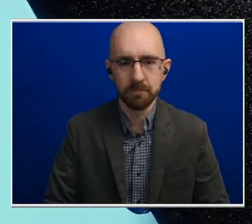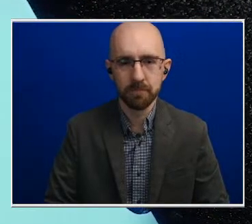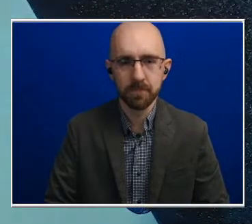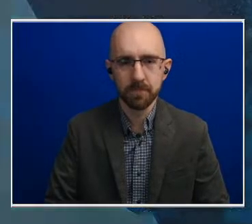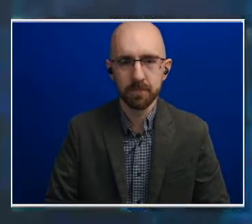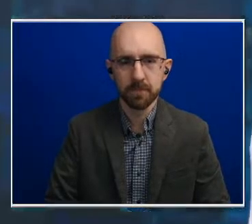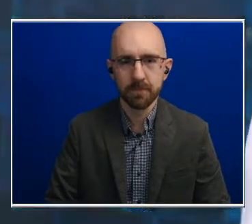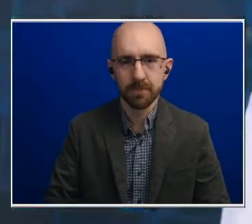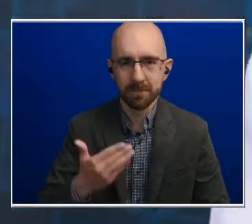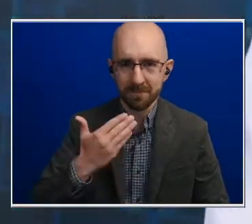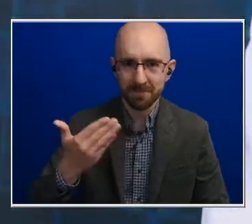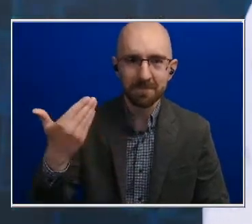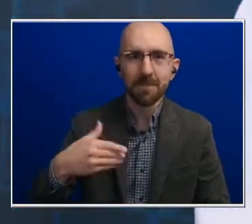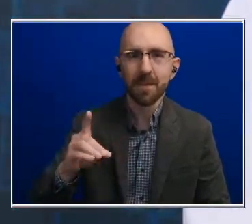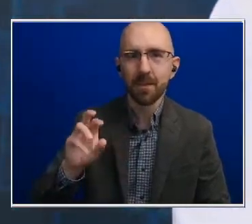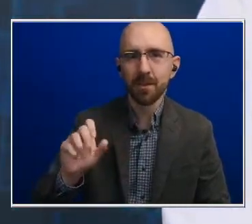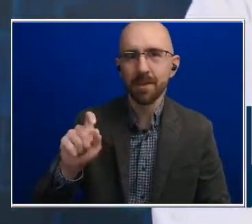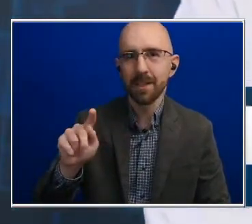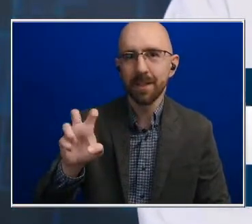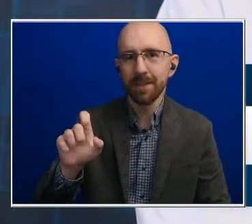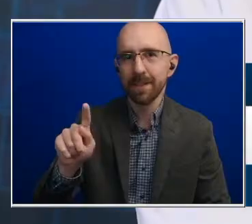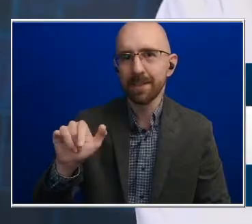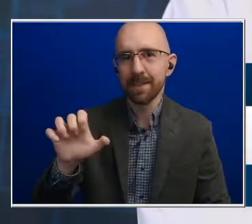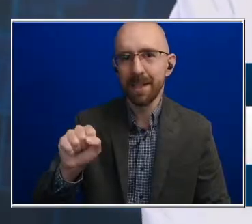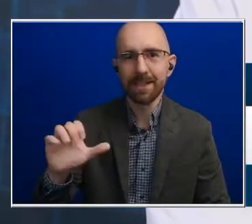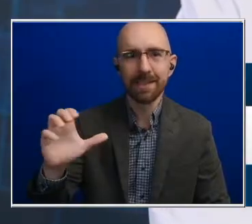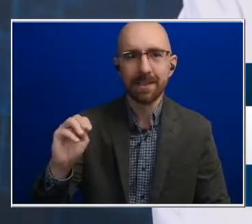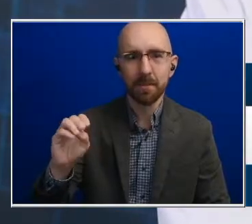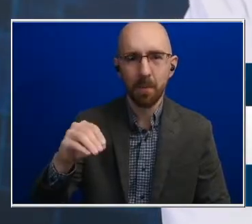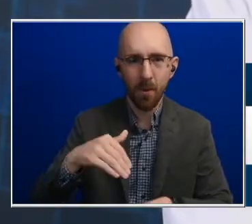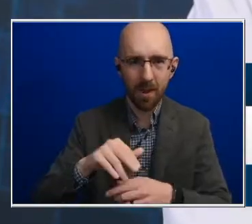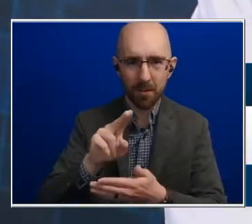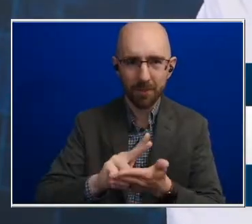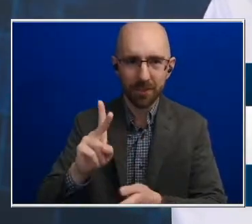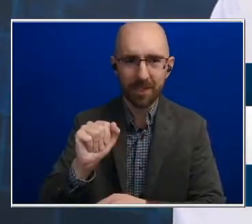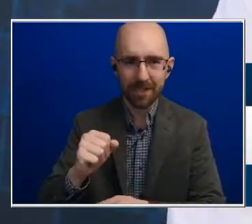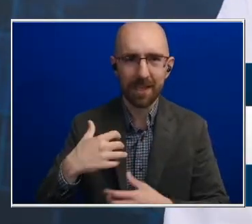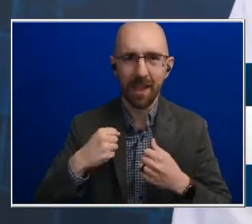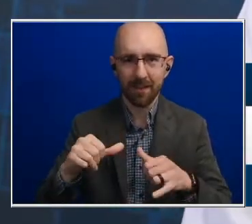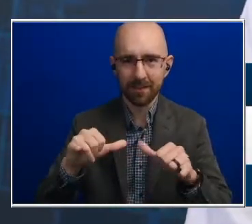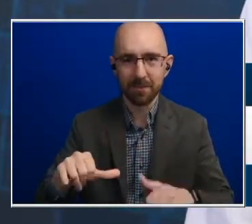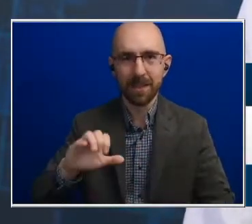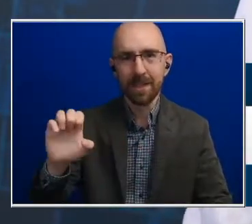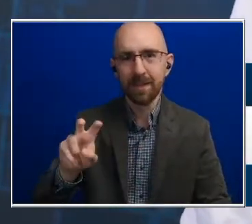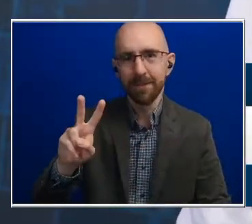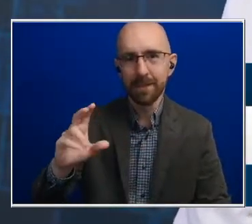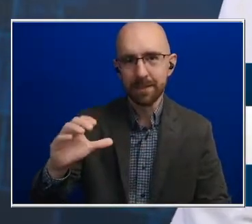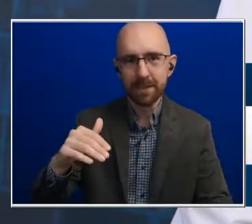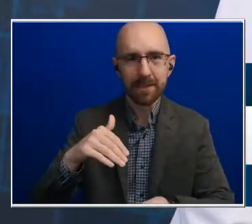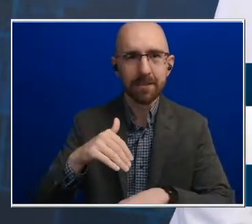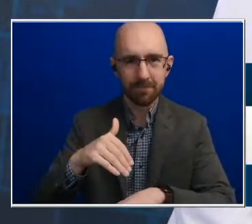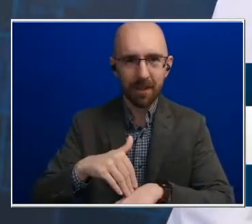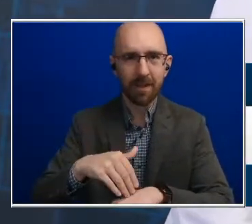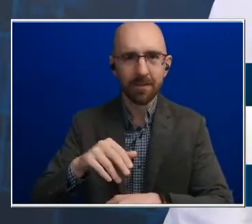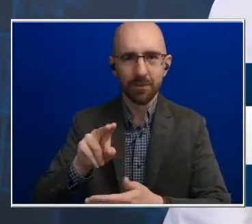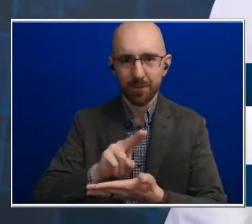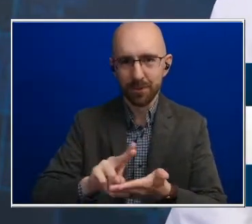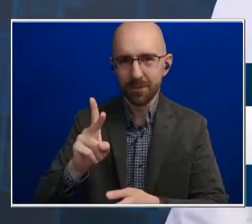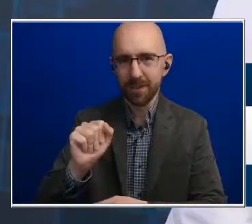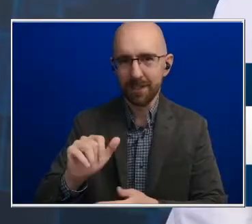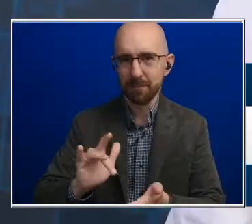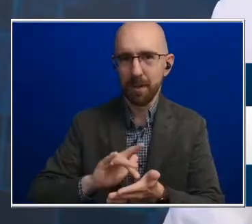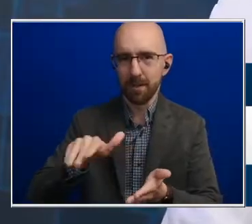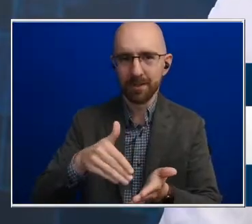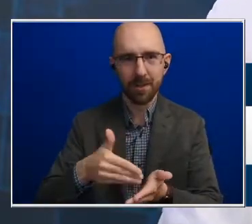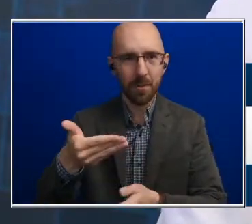morning. I'm Dr. Steve Stites, Chief Medical Officer here at the University of Kansas Health System and Executive Vice Chancellor for the University of Kansas Medical Center. Welcome back